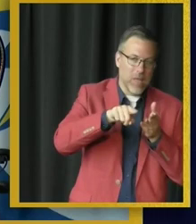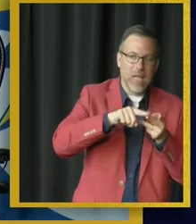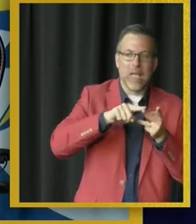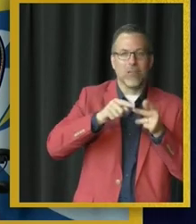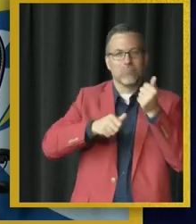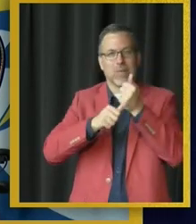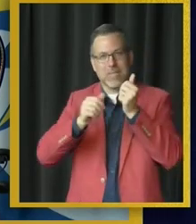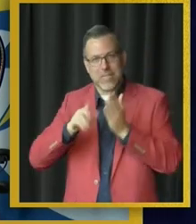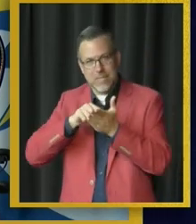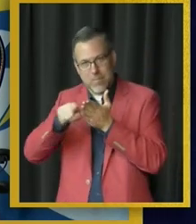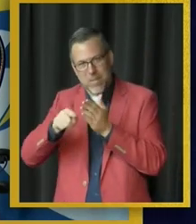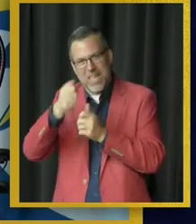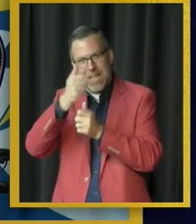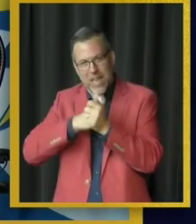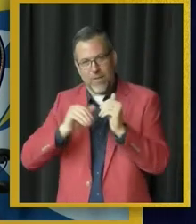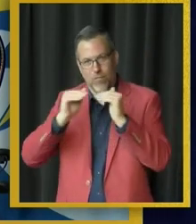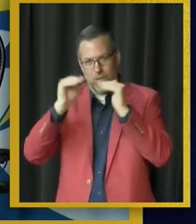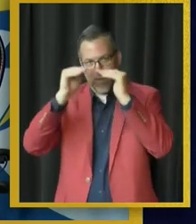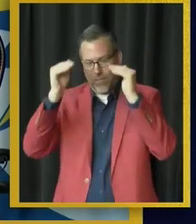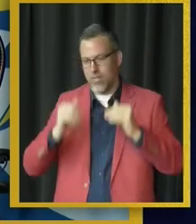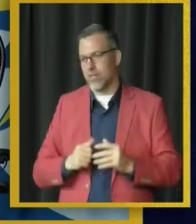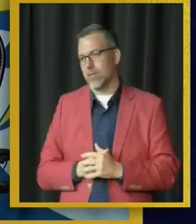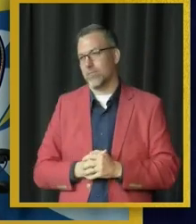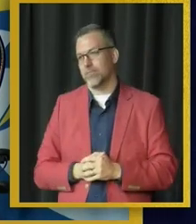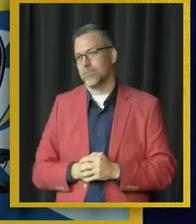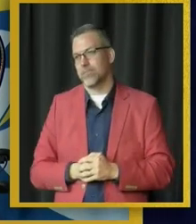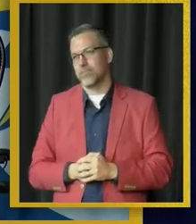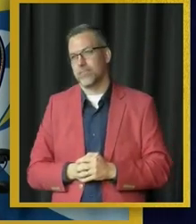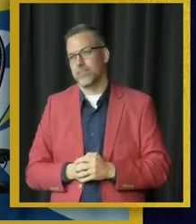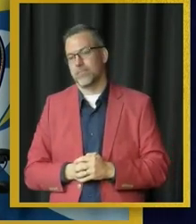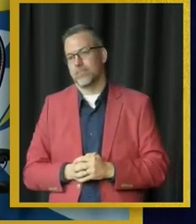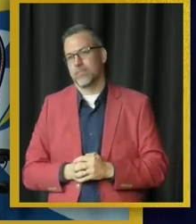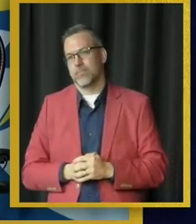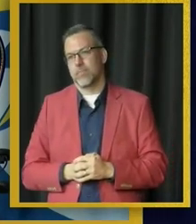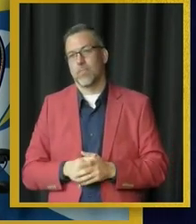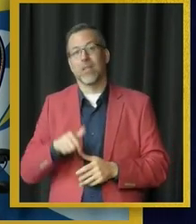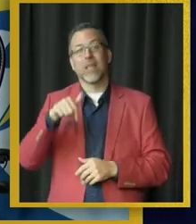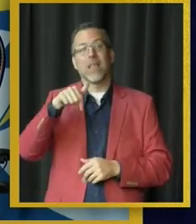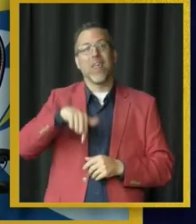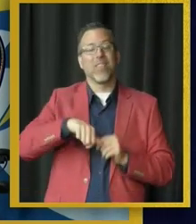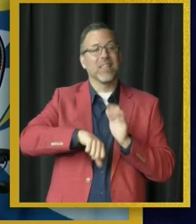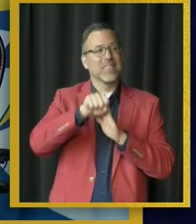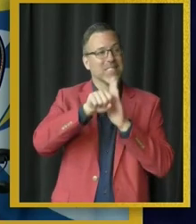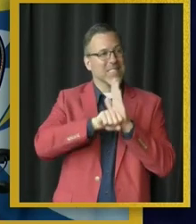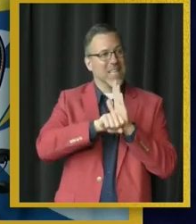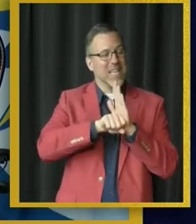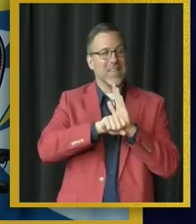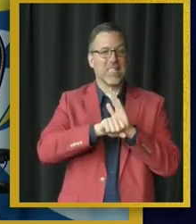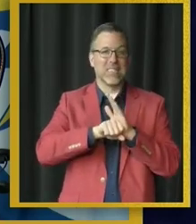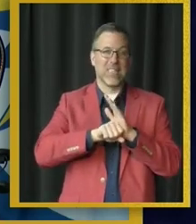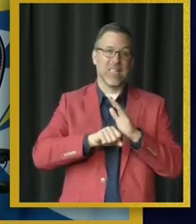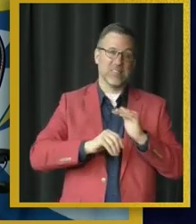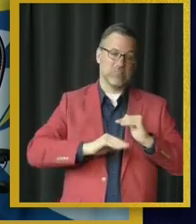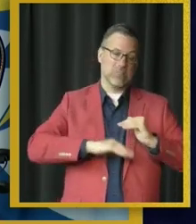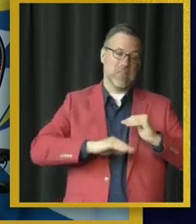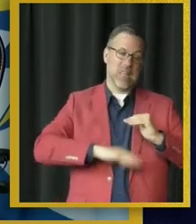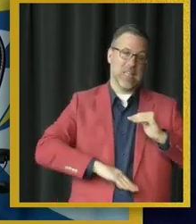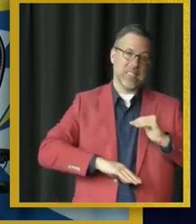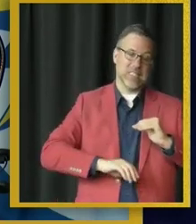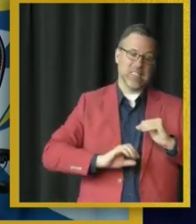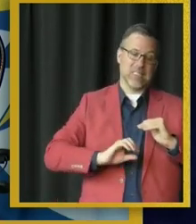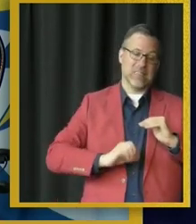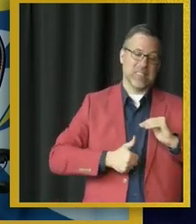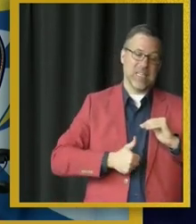benefits at every level. Now, this is a state that's in the bottom 10 in the country in per-student